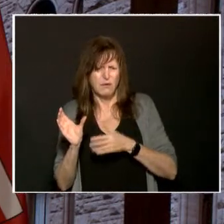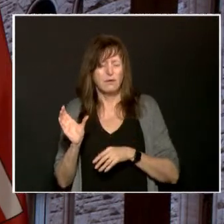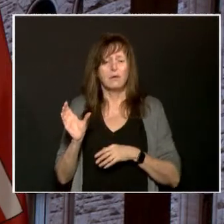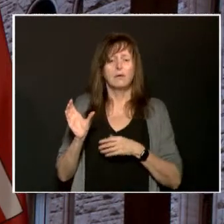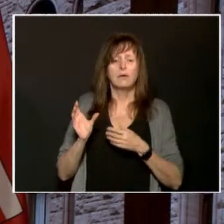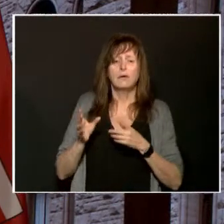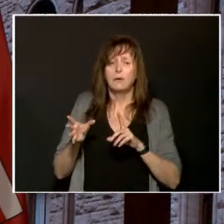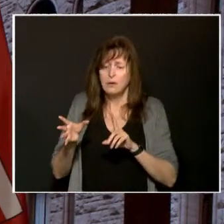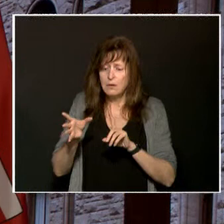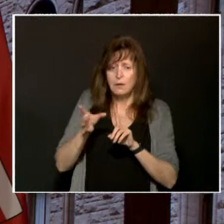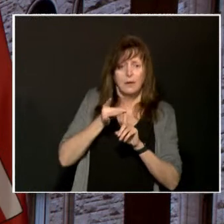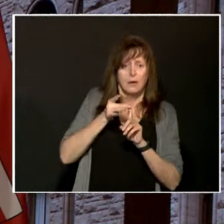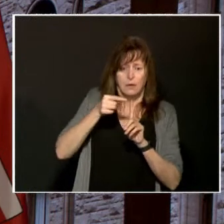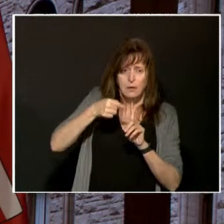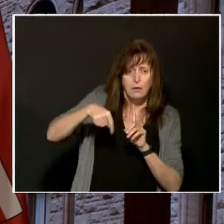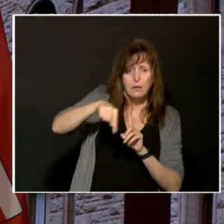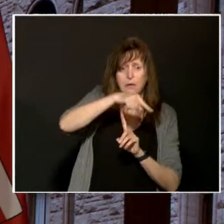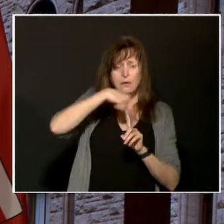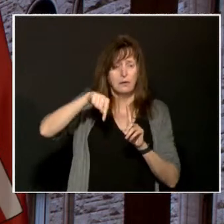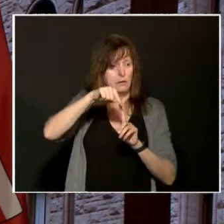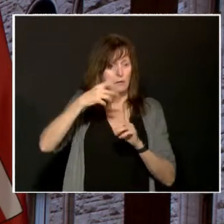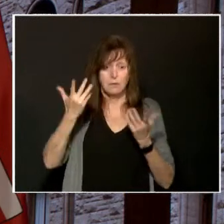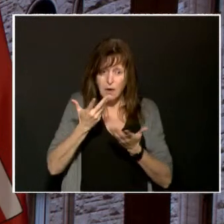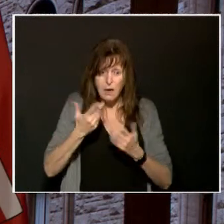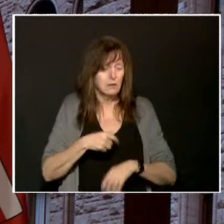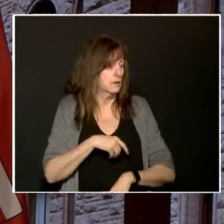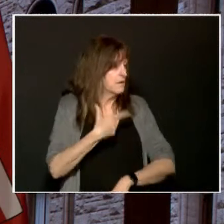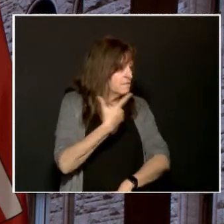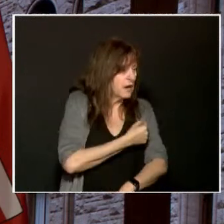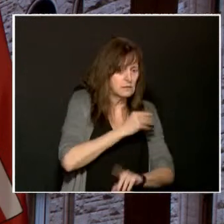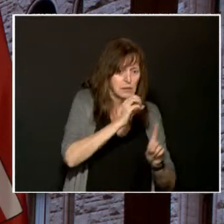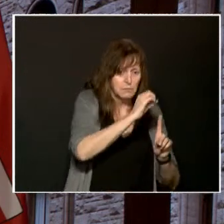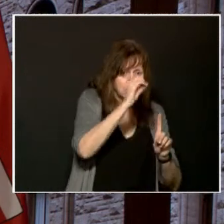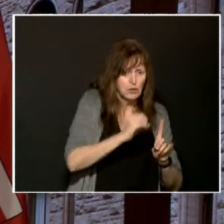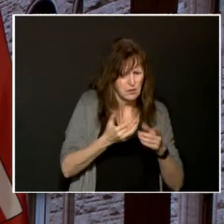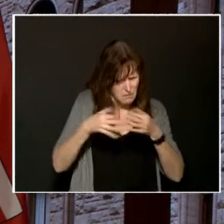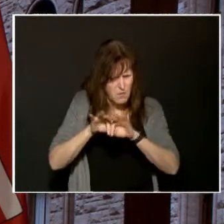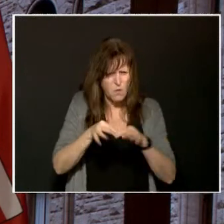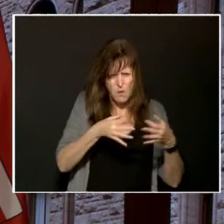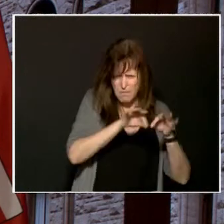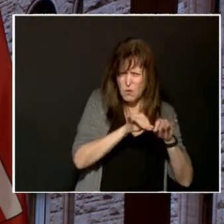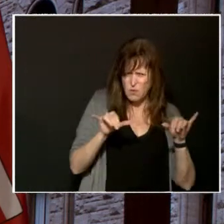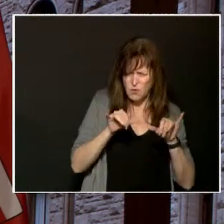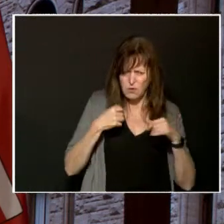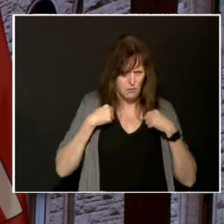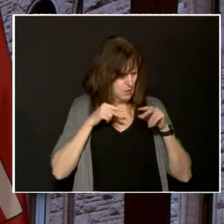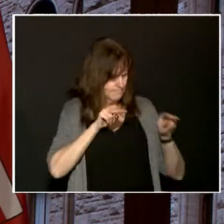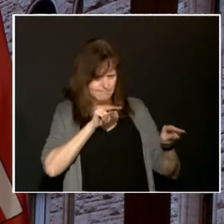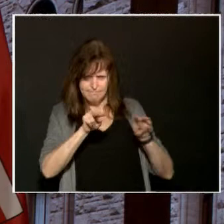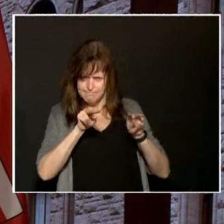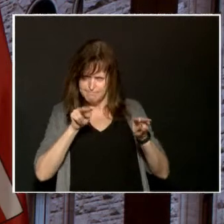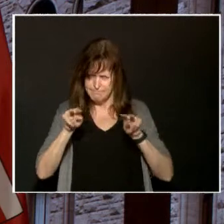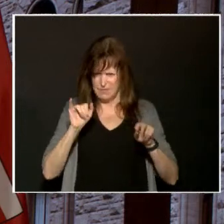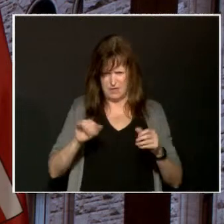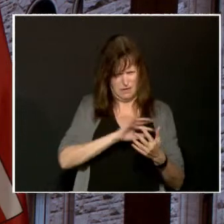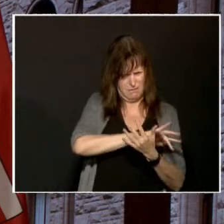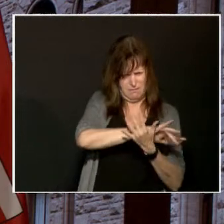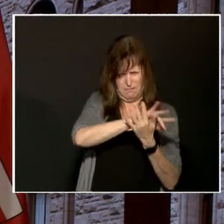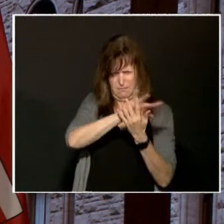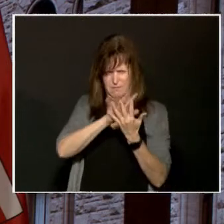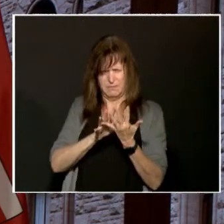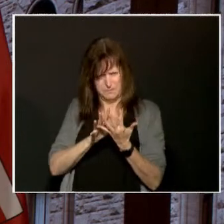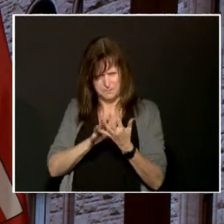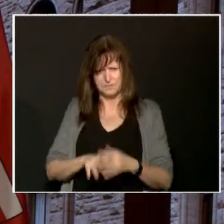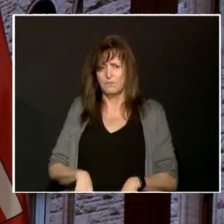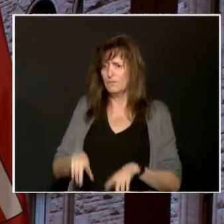good, obviously, vaccination and good surveillance. So I think testing is just one part of the picture, but it's an important